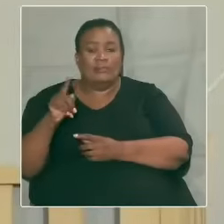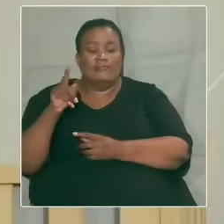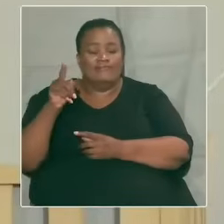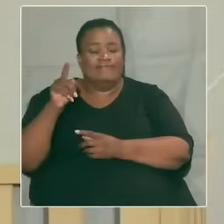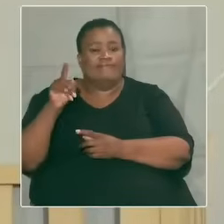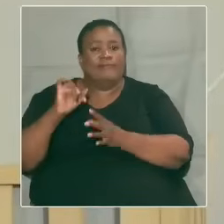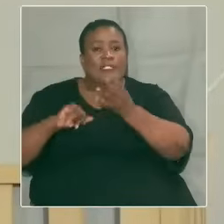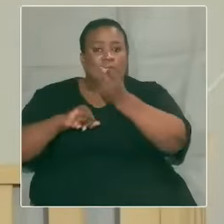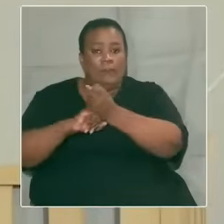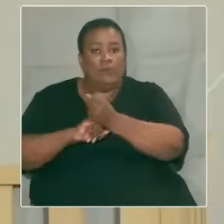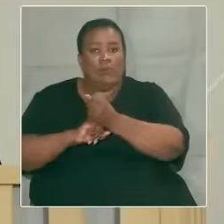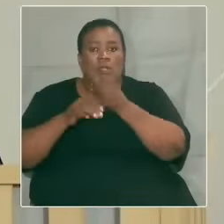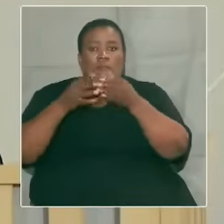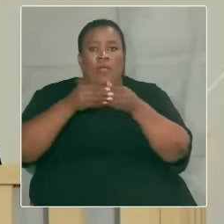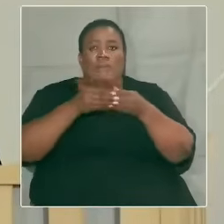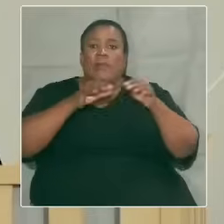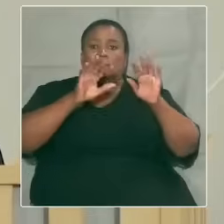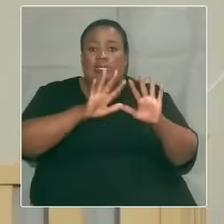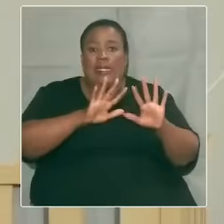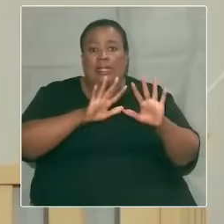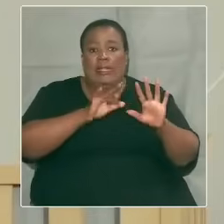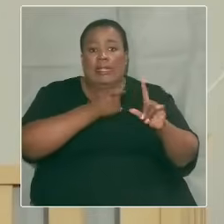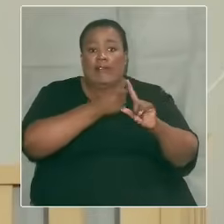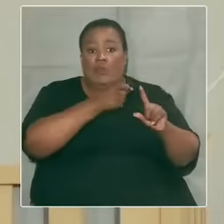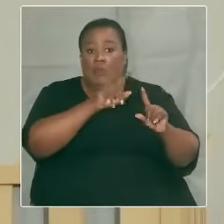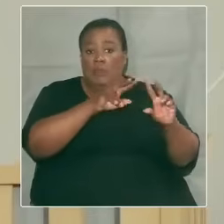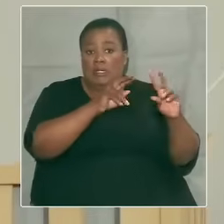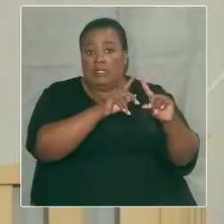10 members of the PKTT.